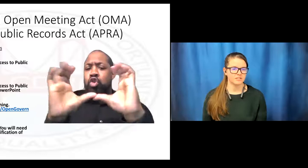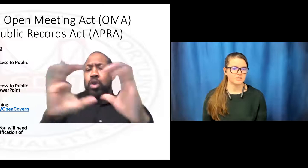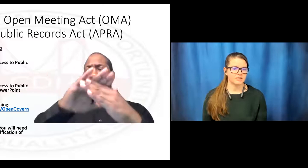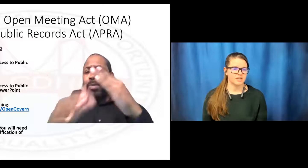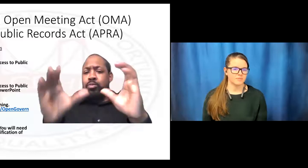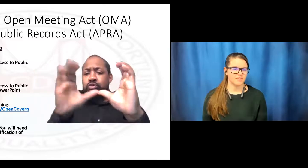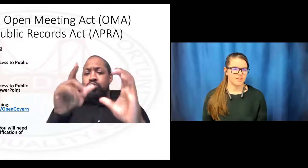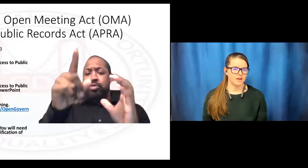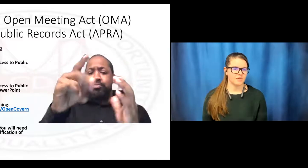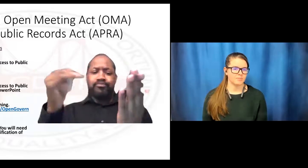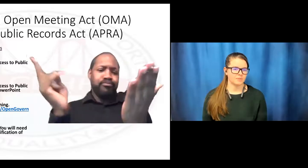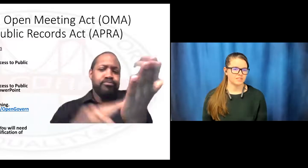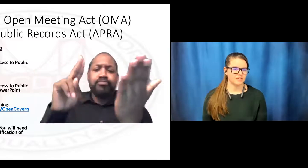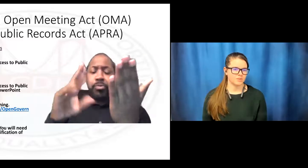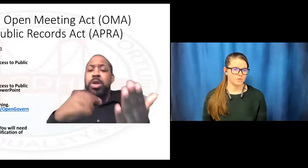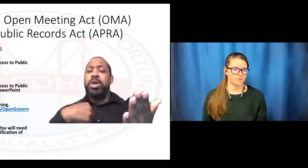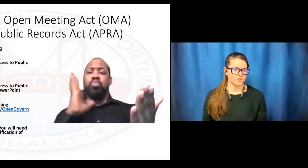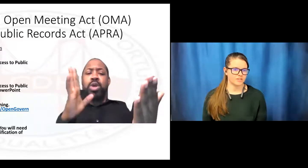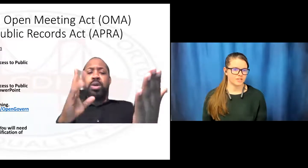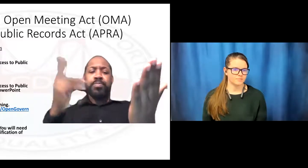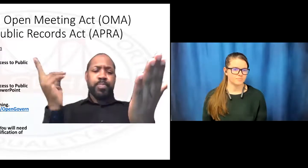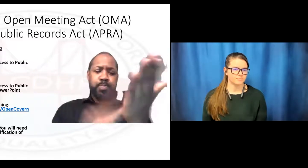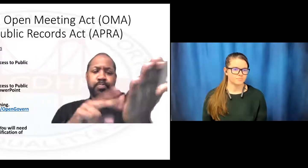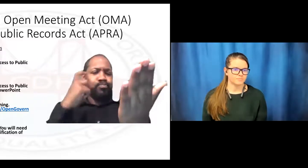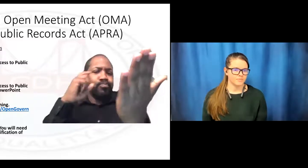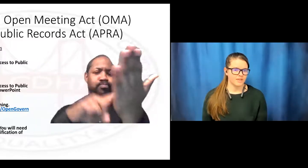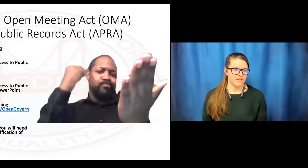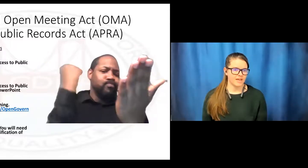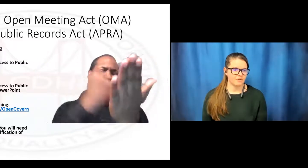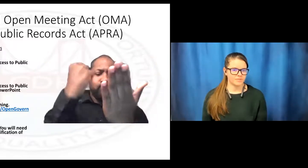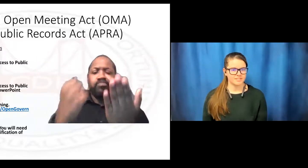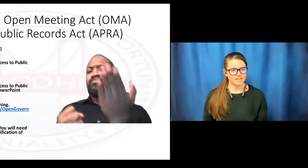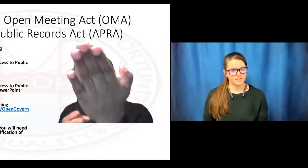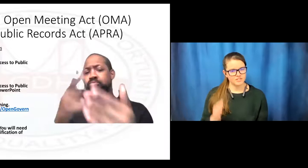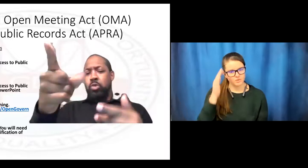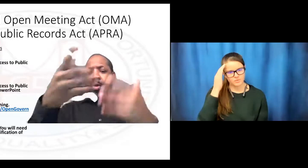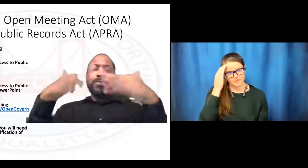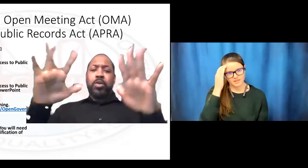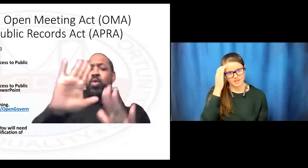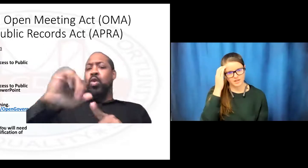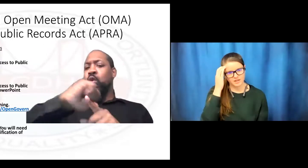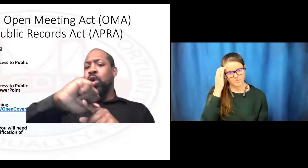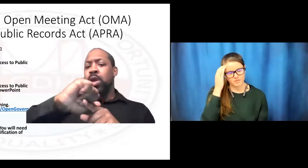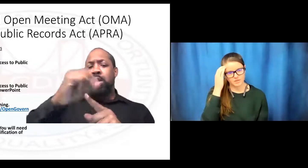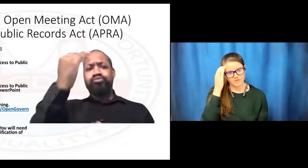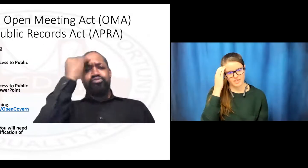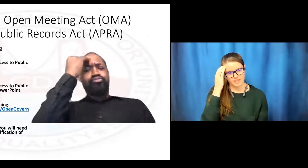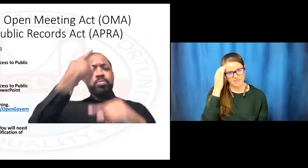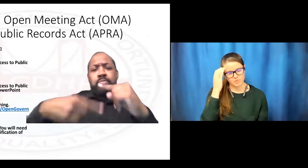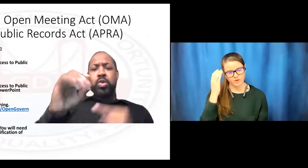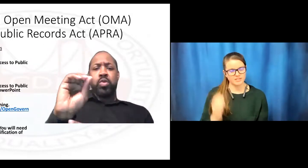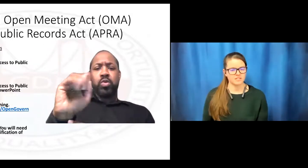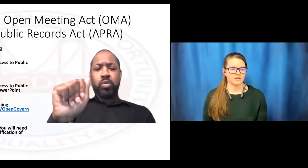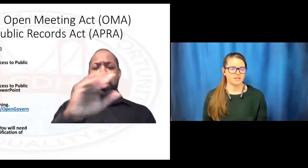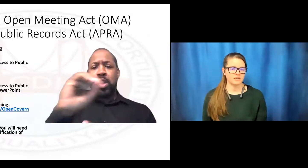me, and then I would be able to give you a certificate, and that would be signed. You would be then at